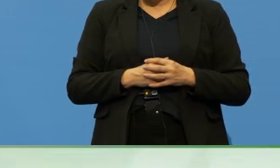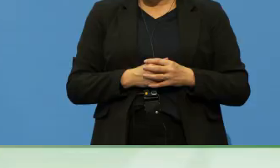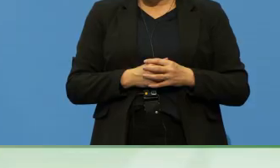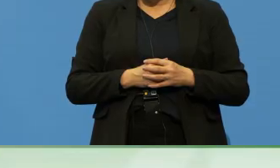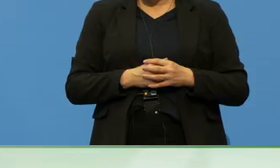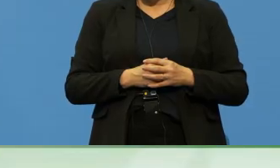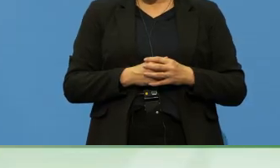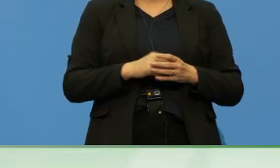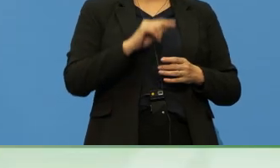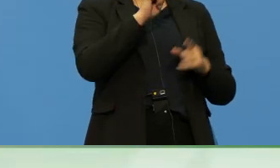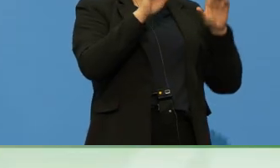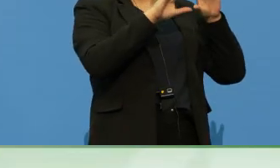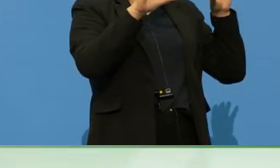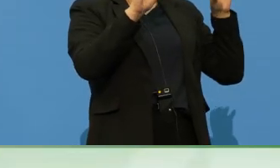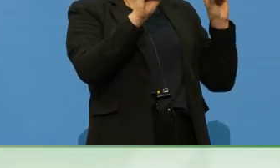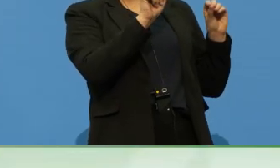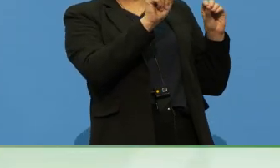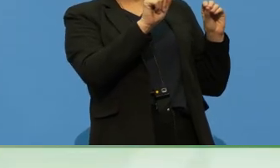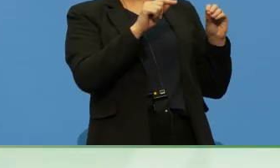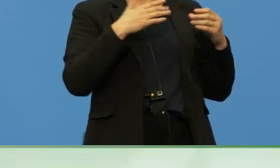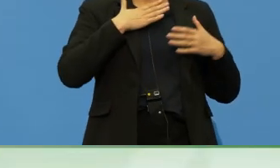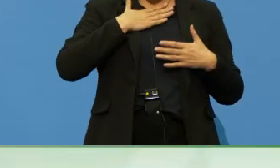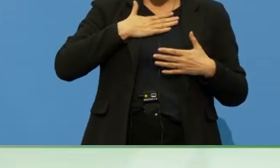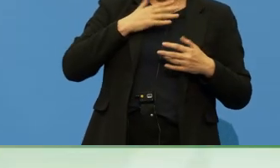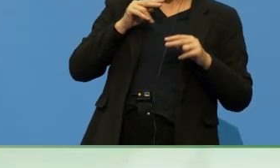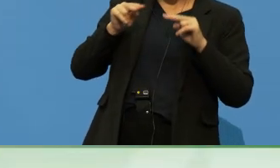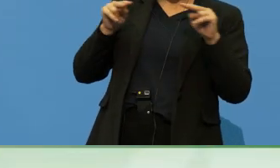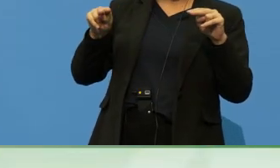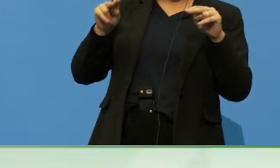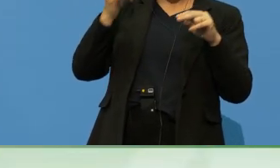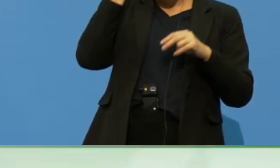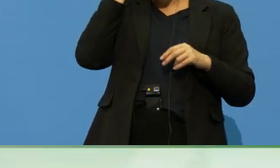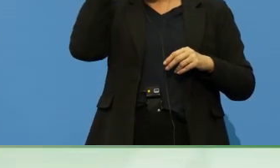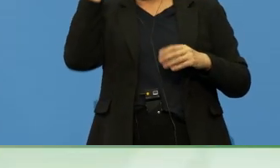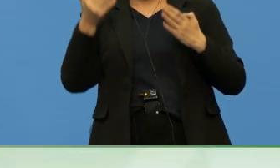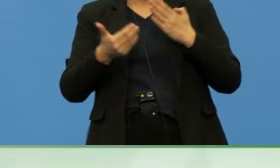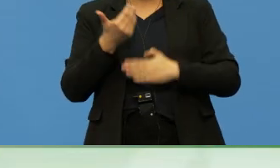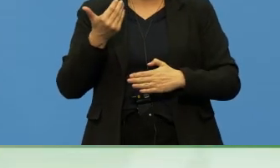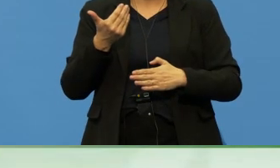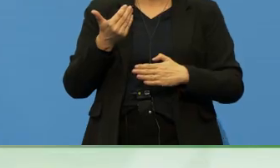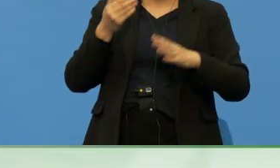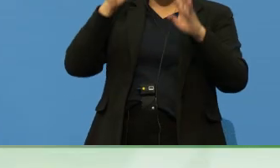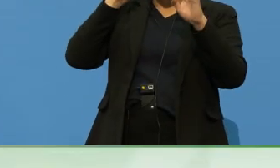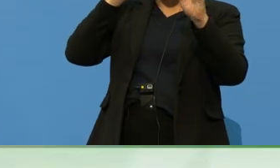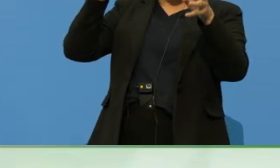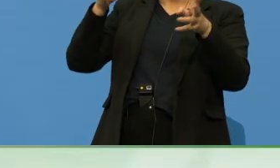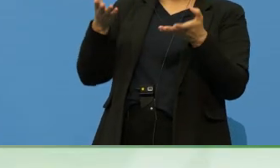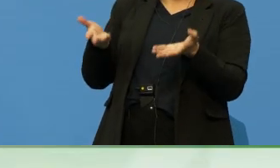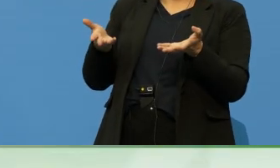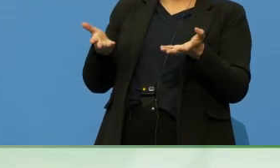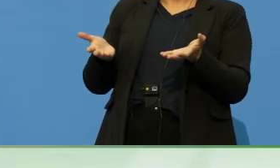they are interested in innovations, they are interested in new solutions. They made